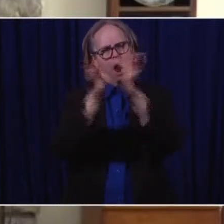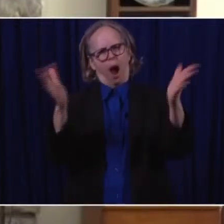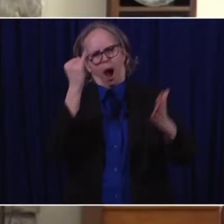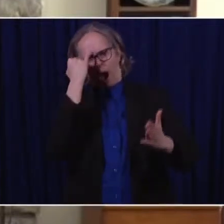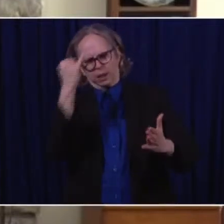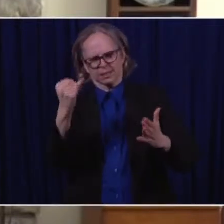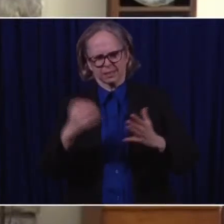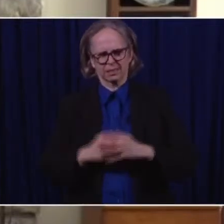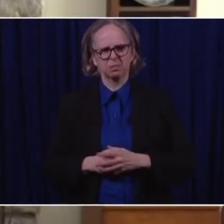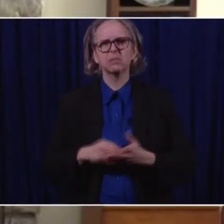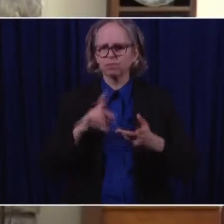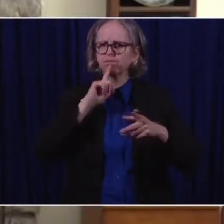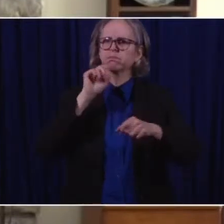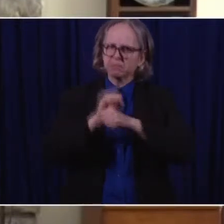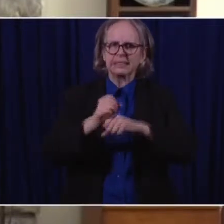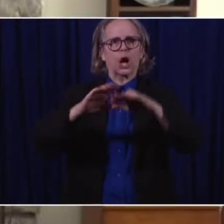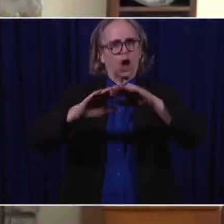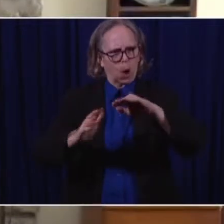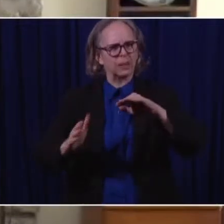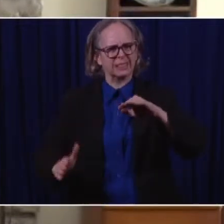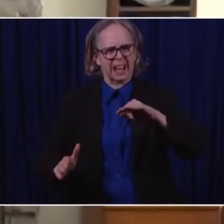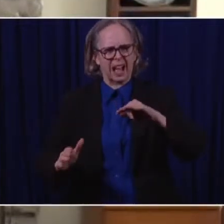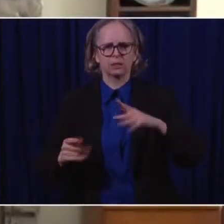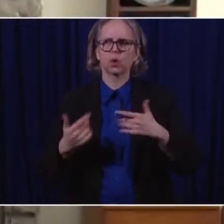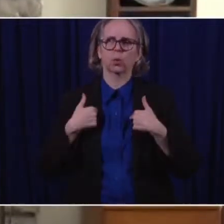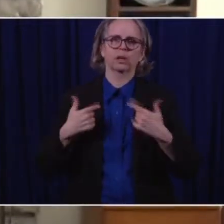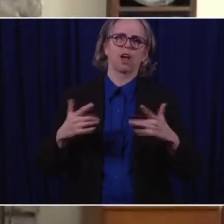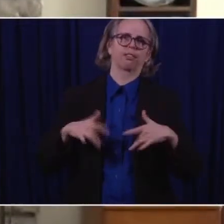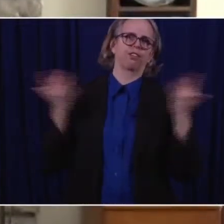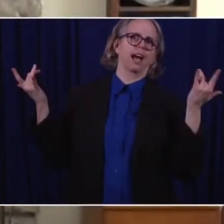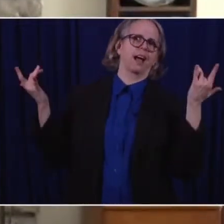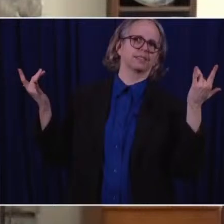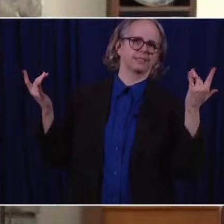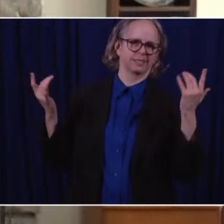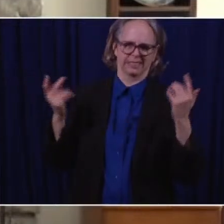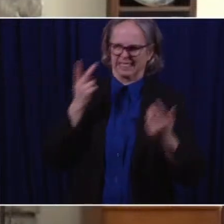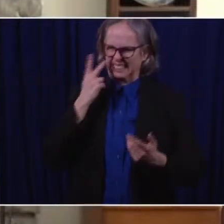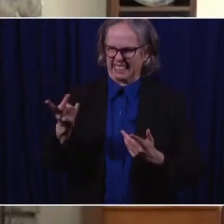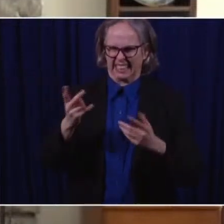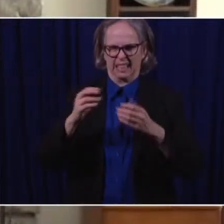change. So we're very, very happy with that. And